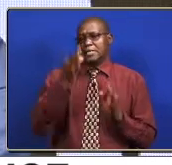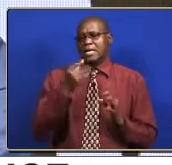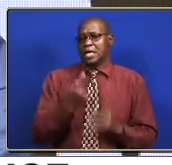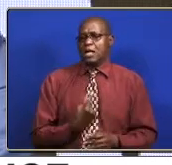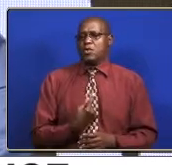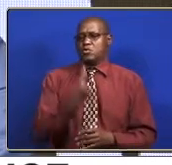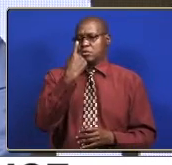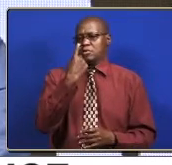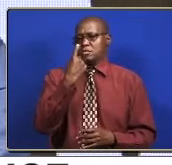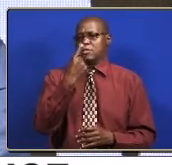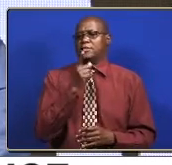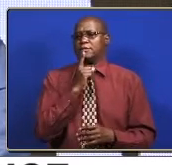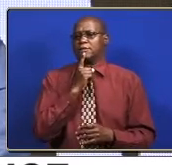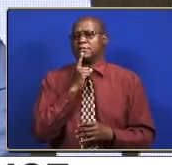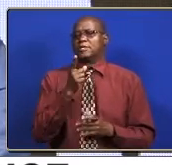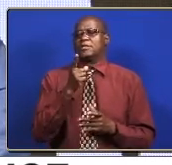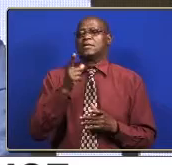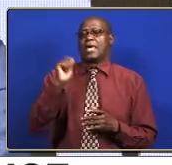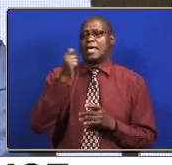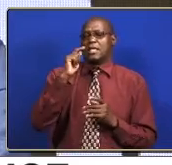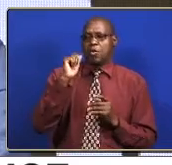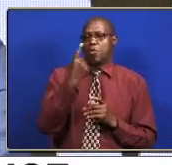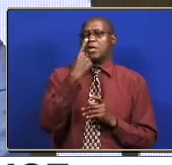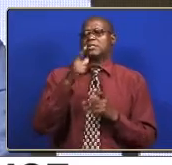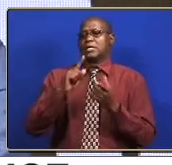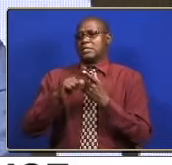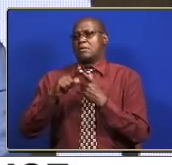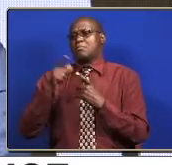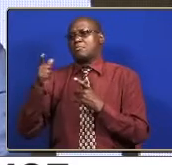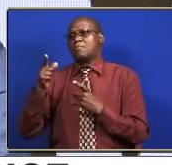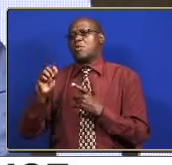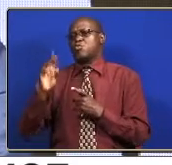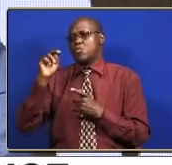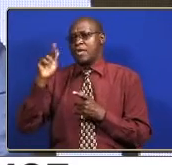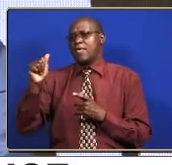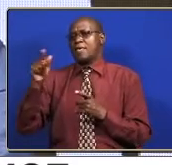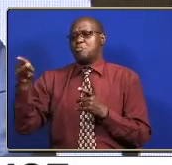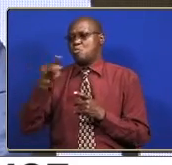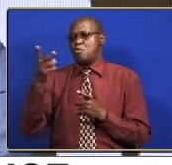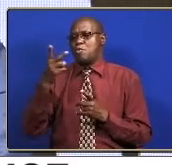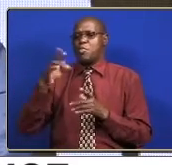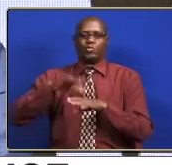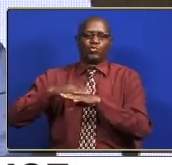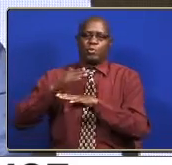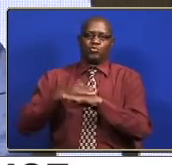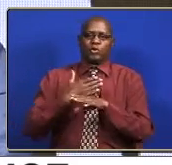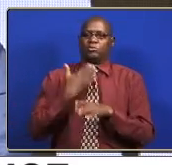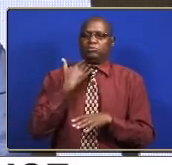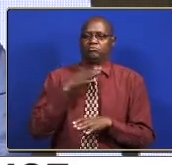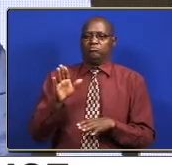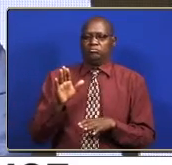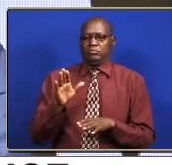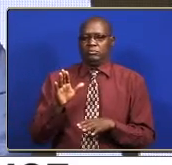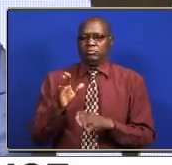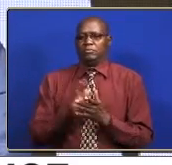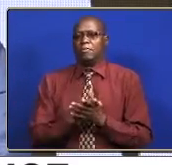Kenya Kwanza and Azimio la Umoja One Kenya coalition parties as tribal outfits. Wanjigi made the remarks after a section of